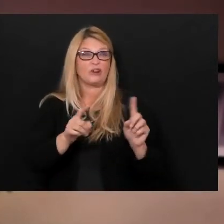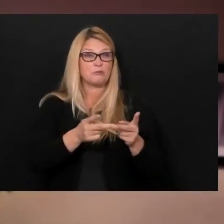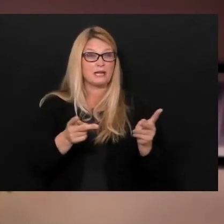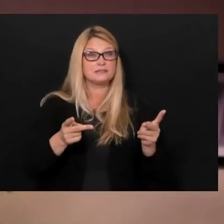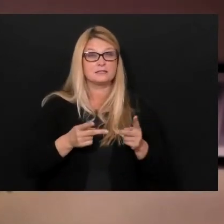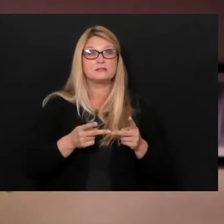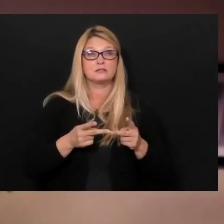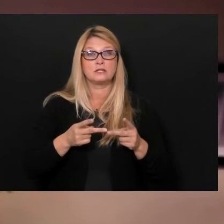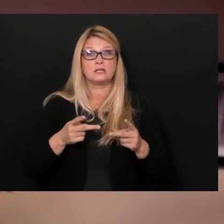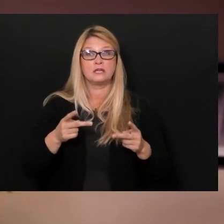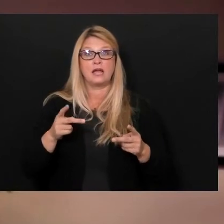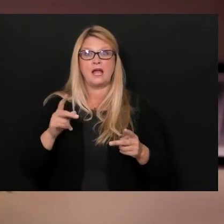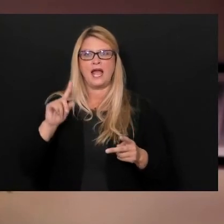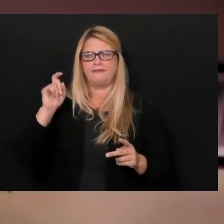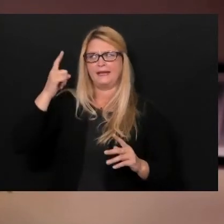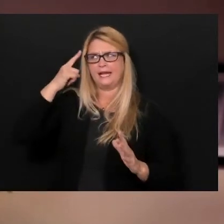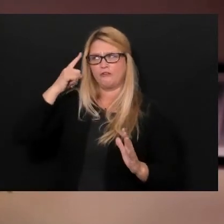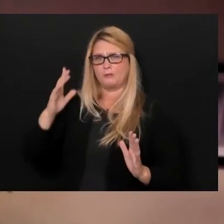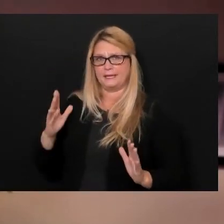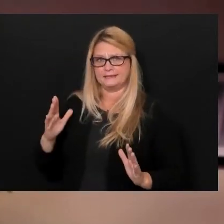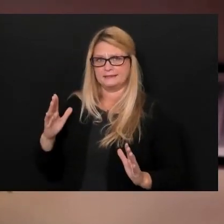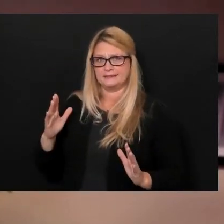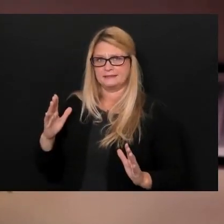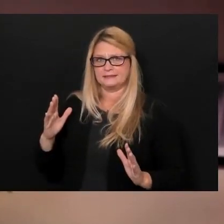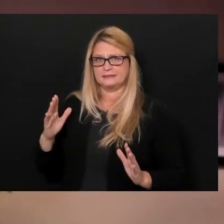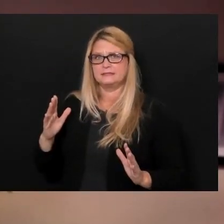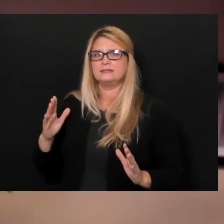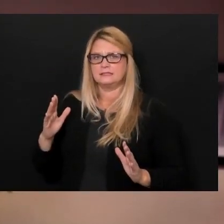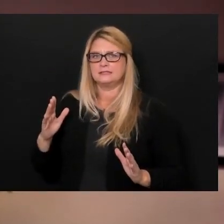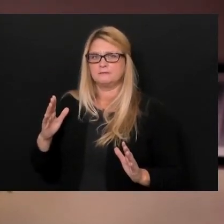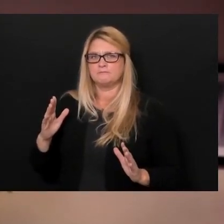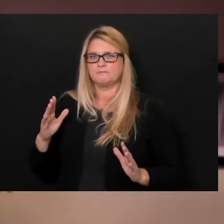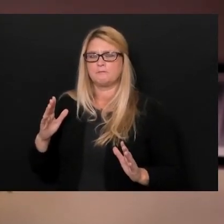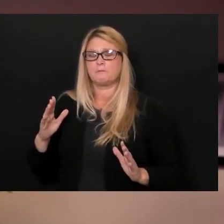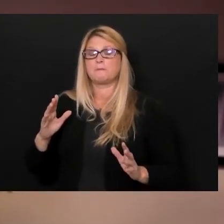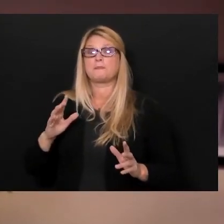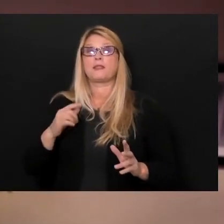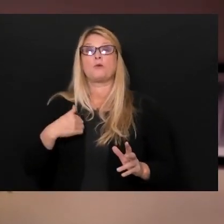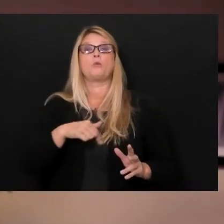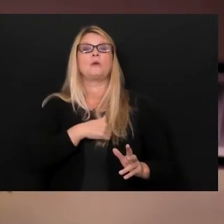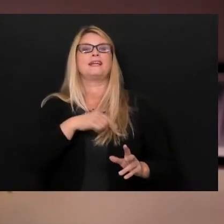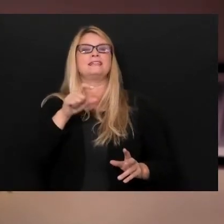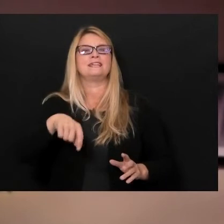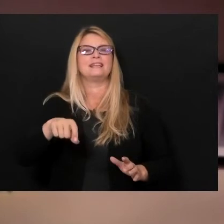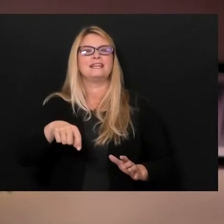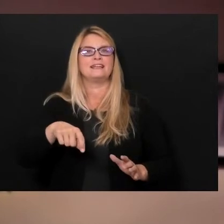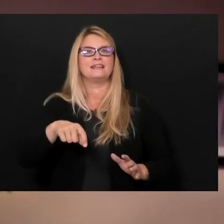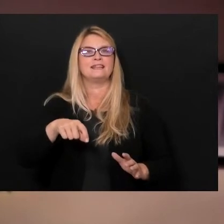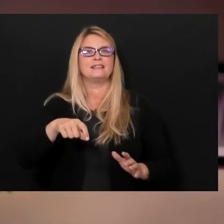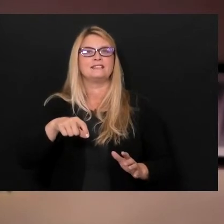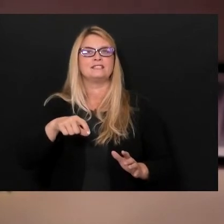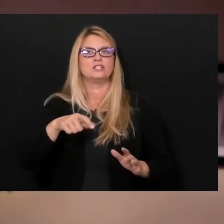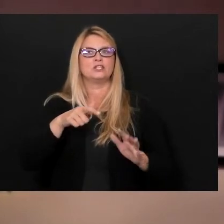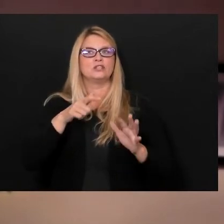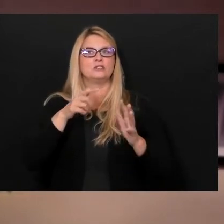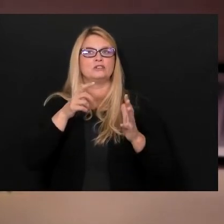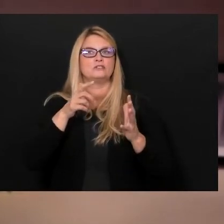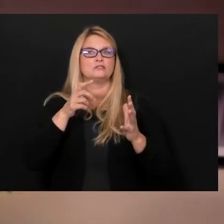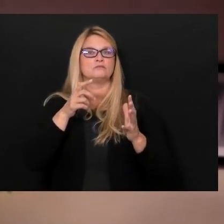and then looking at government, then we certainly understand the need in fulfilling the governor's